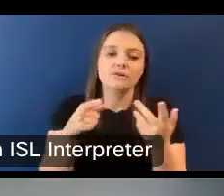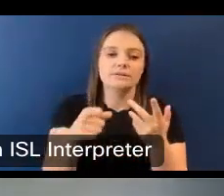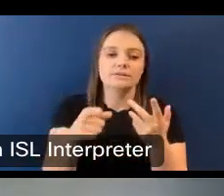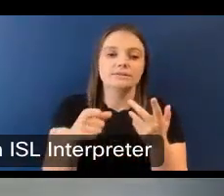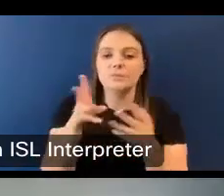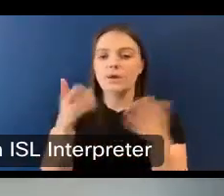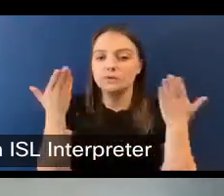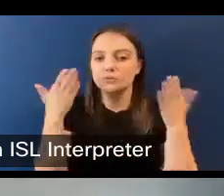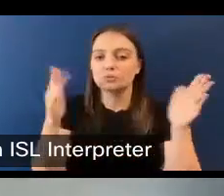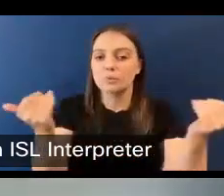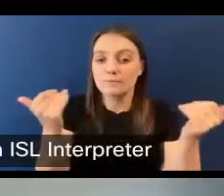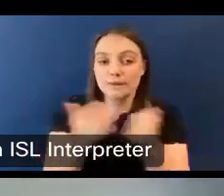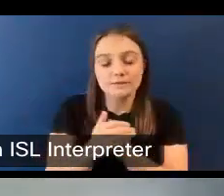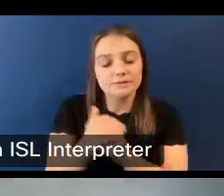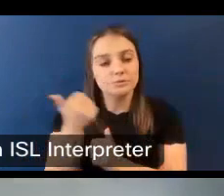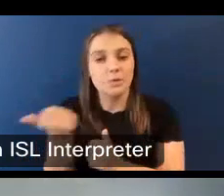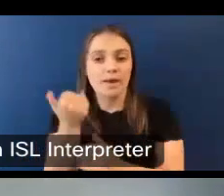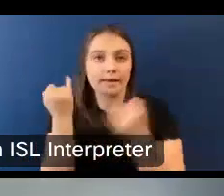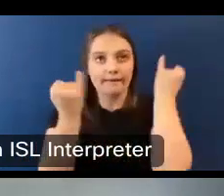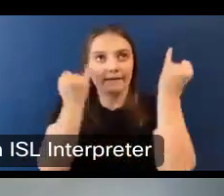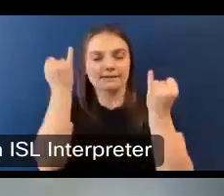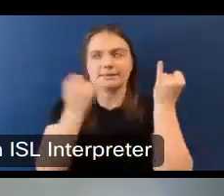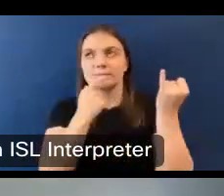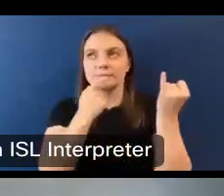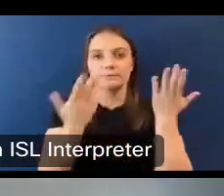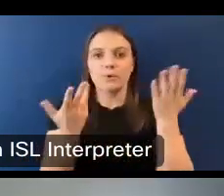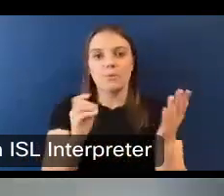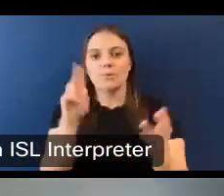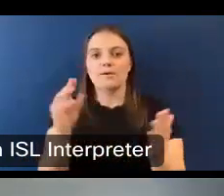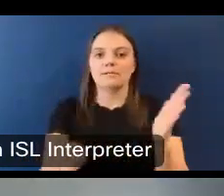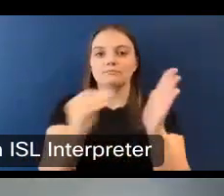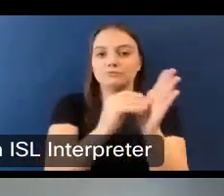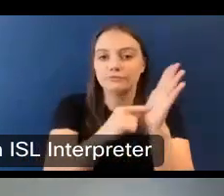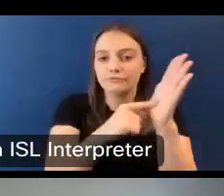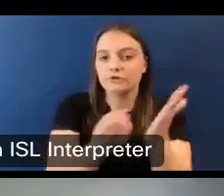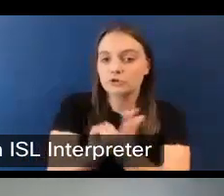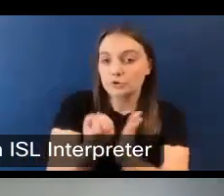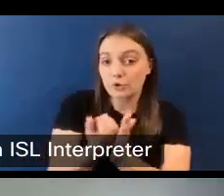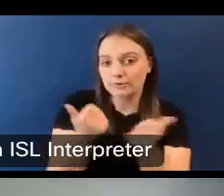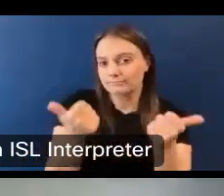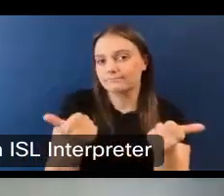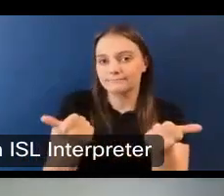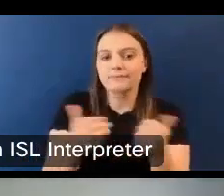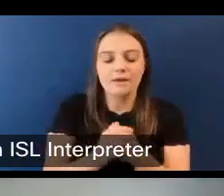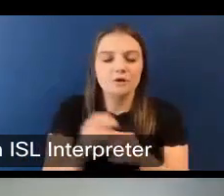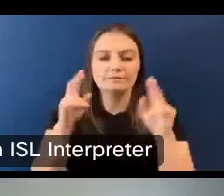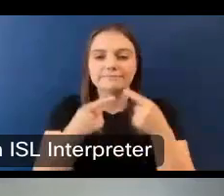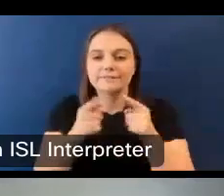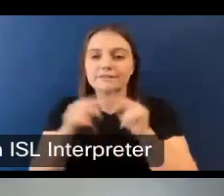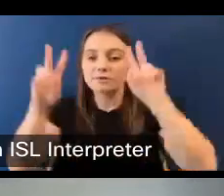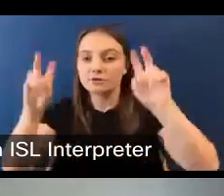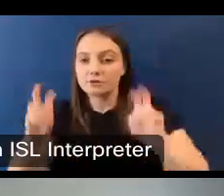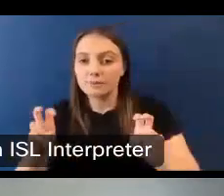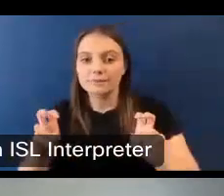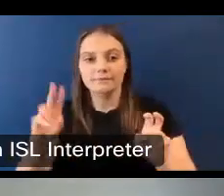on. So if you have any ideas or suggestions in terms of some stories or any of the other topics to look at, then